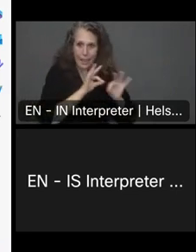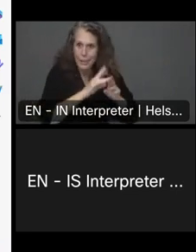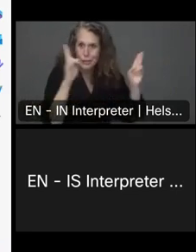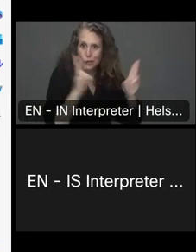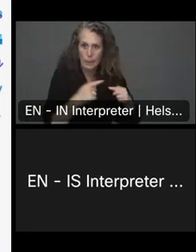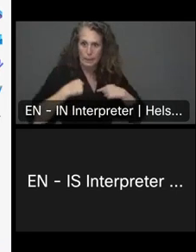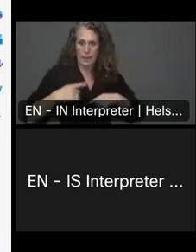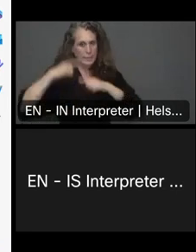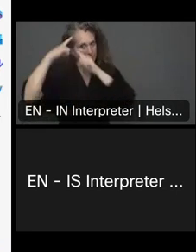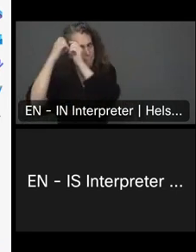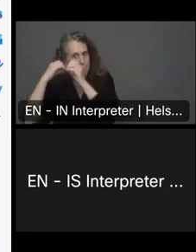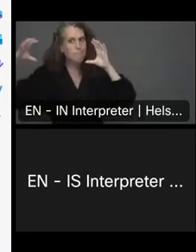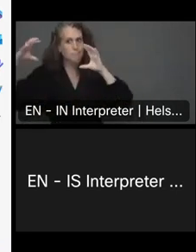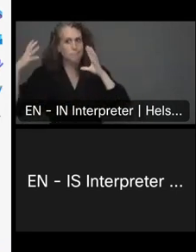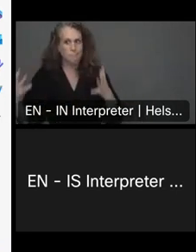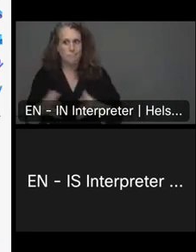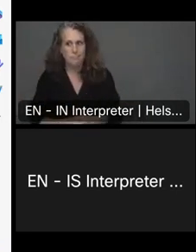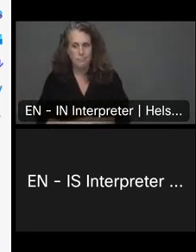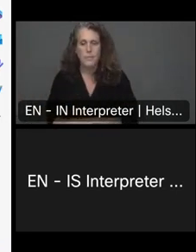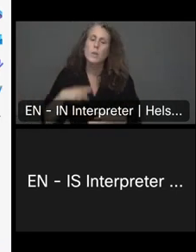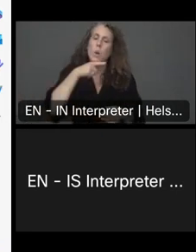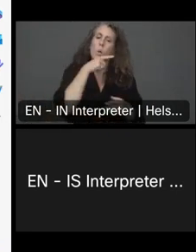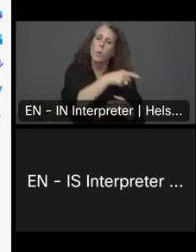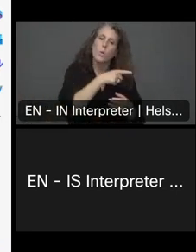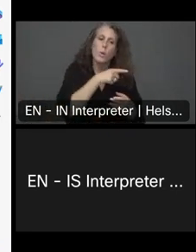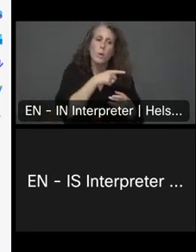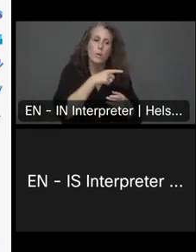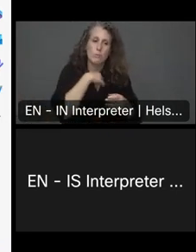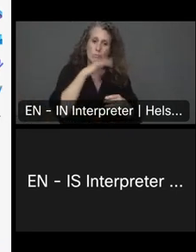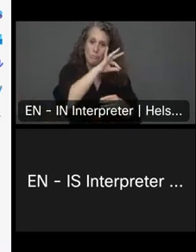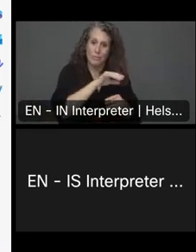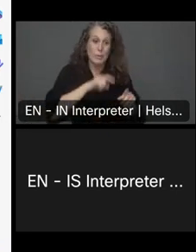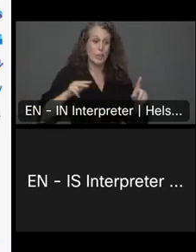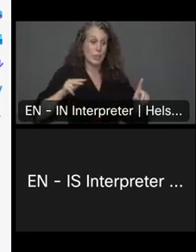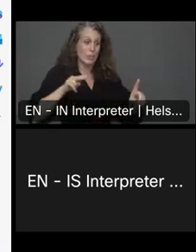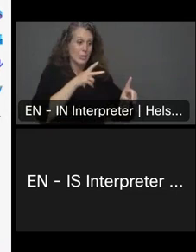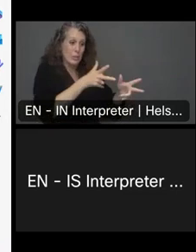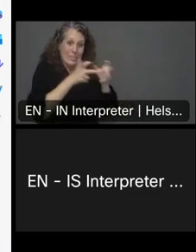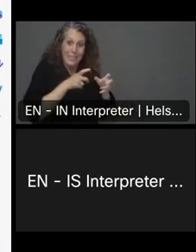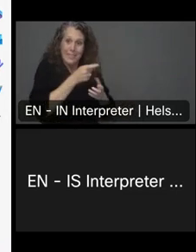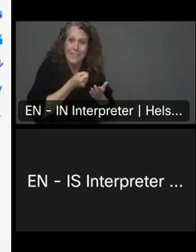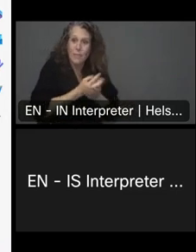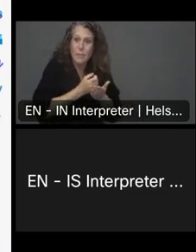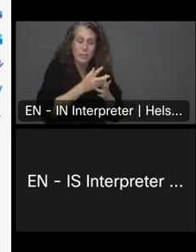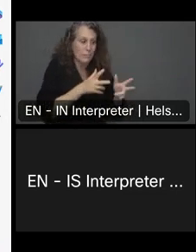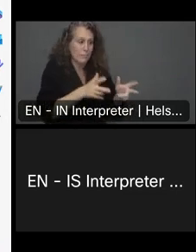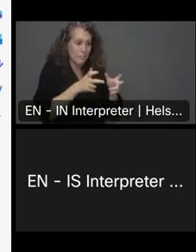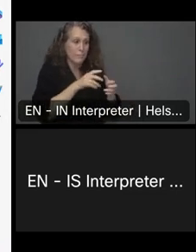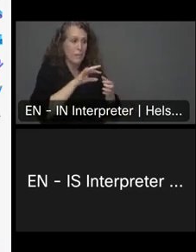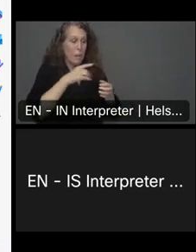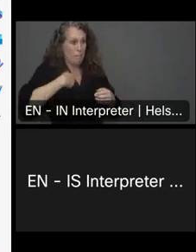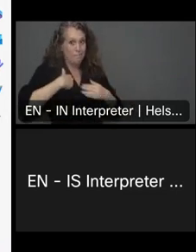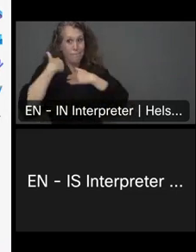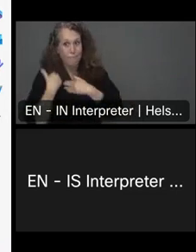brevity accommodative to a hearer-oriented principle of